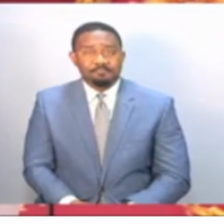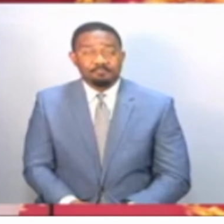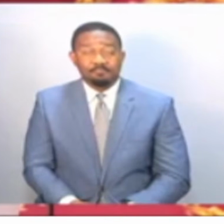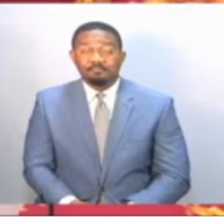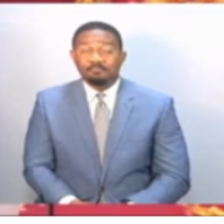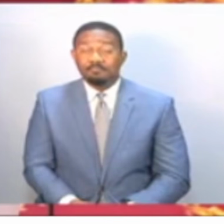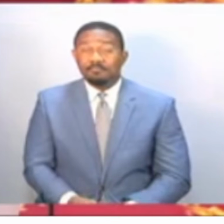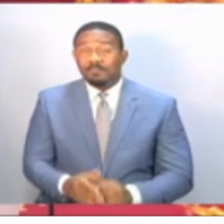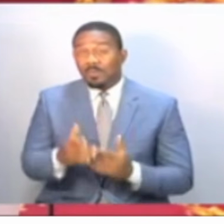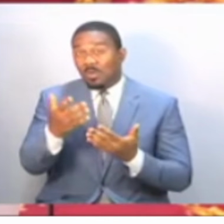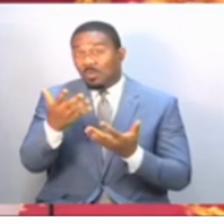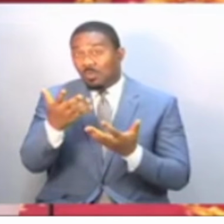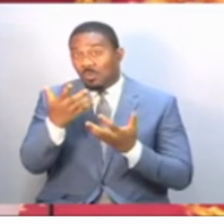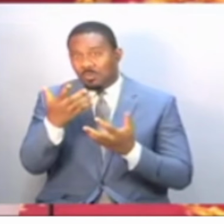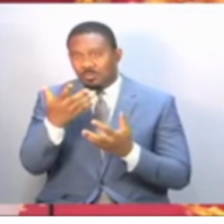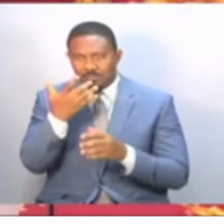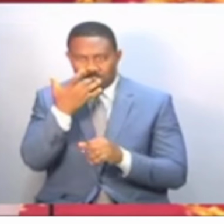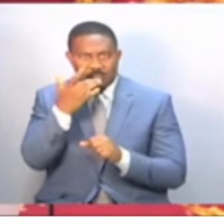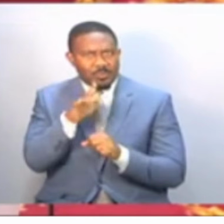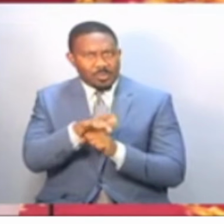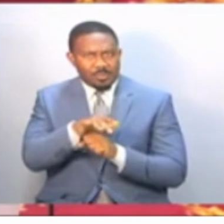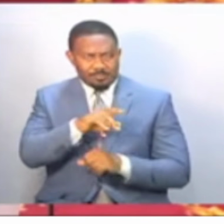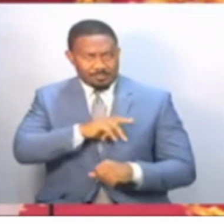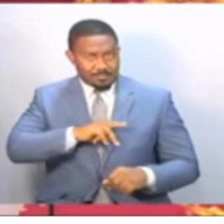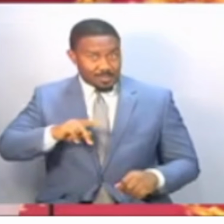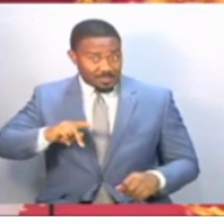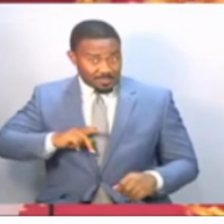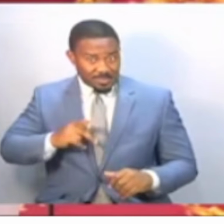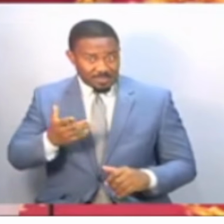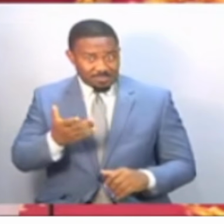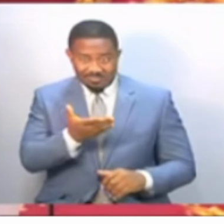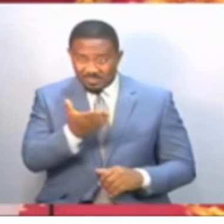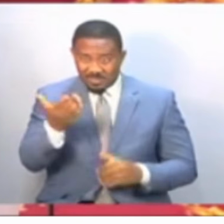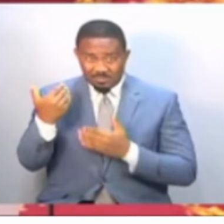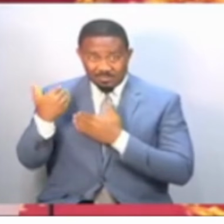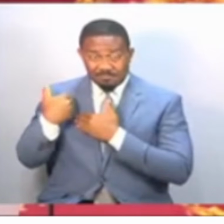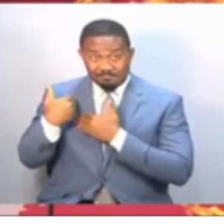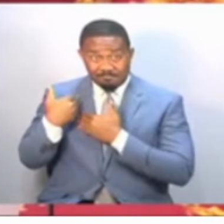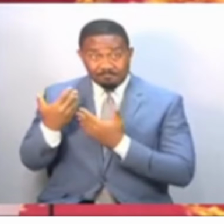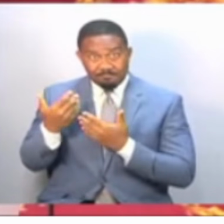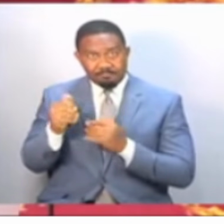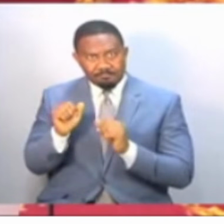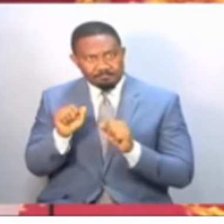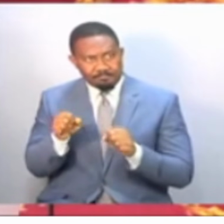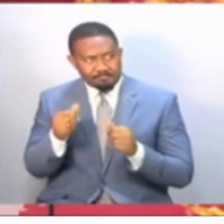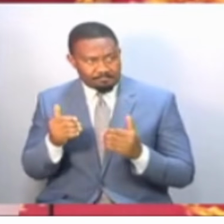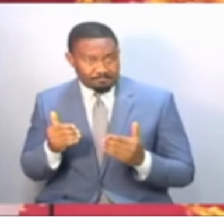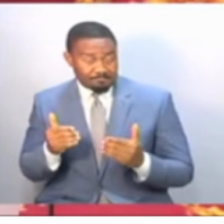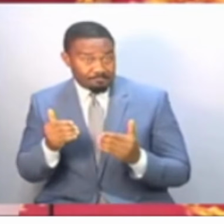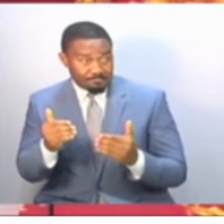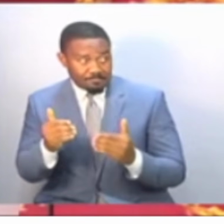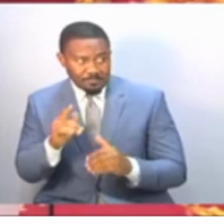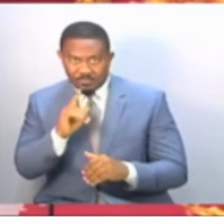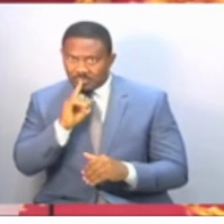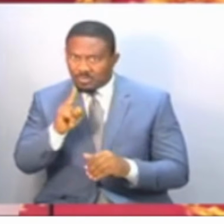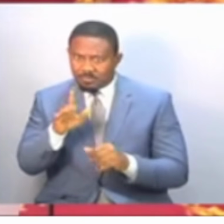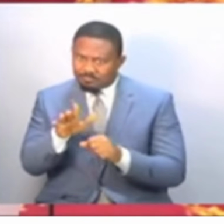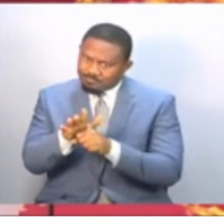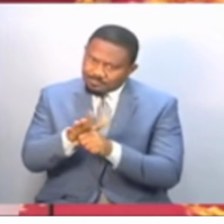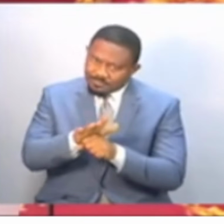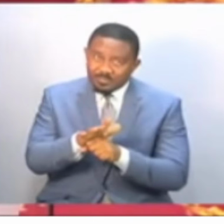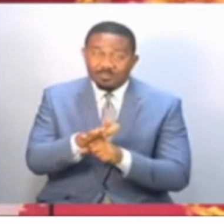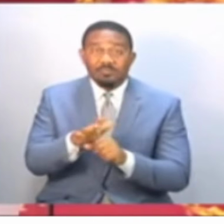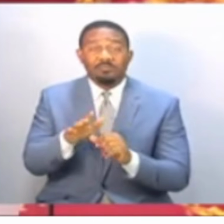that I take the responsibility entrusted in me with the utmost seriousness. I remain fully committed